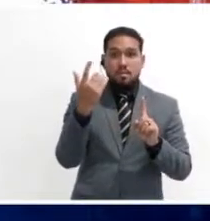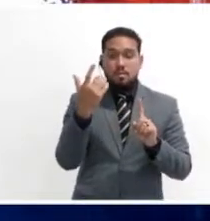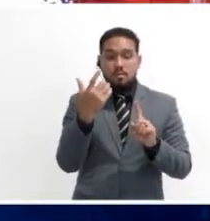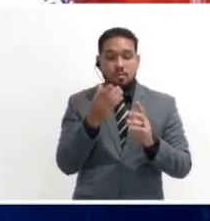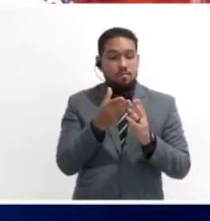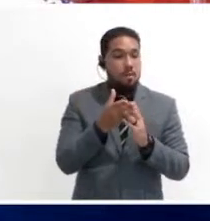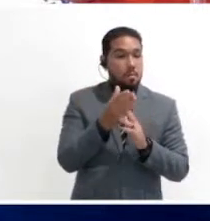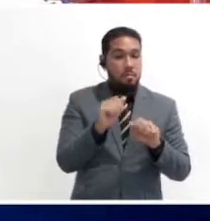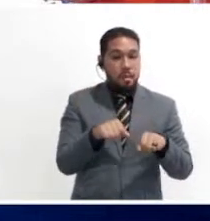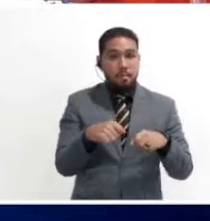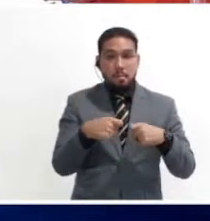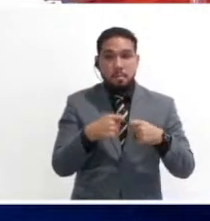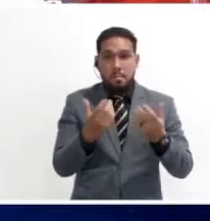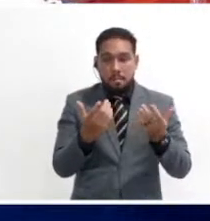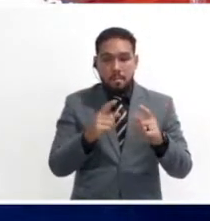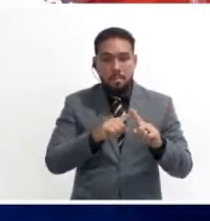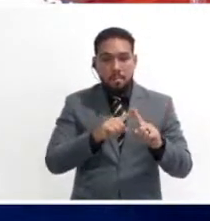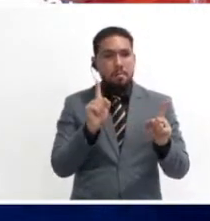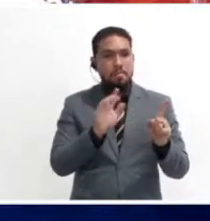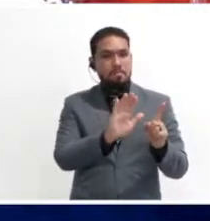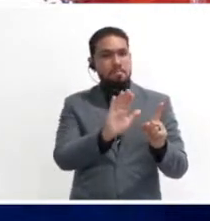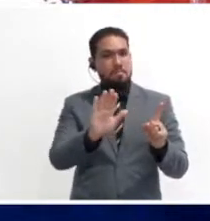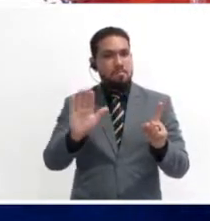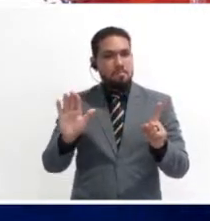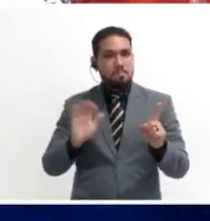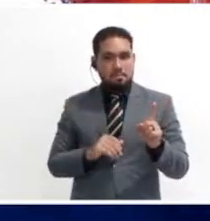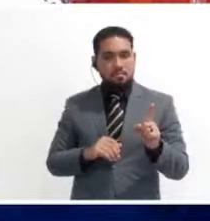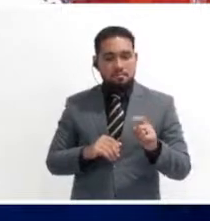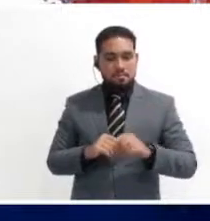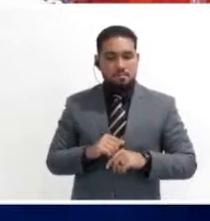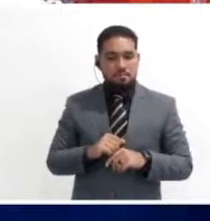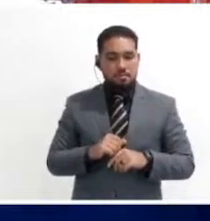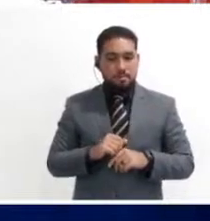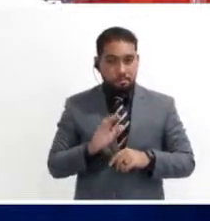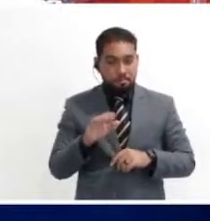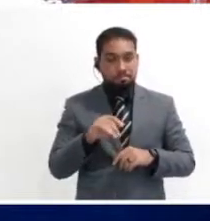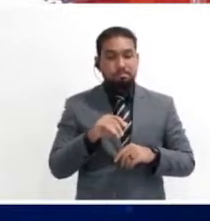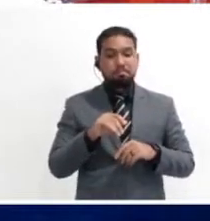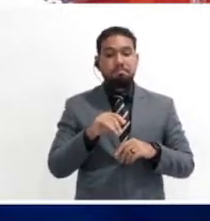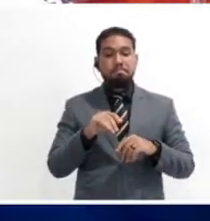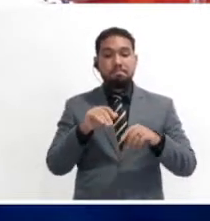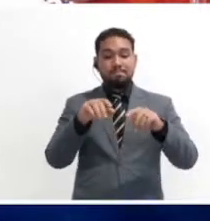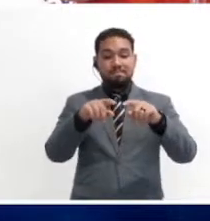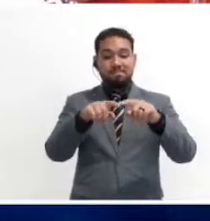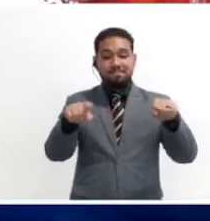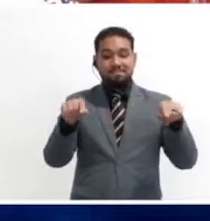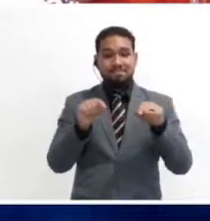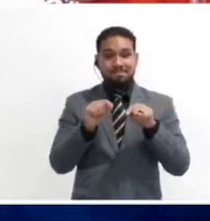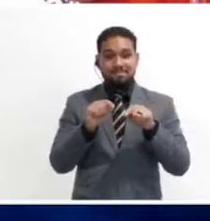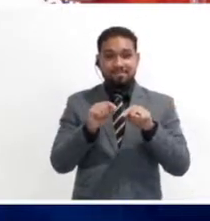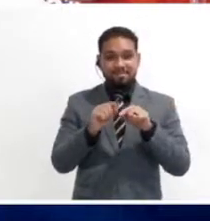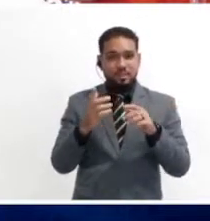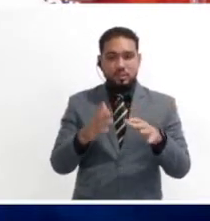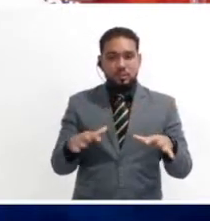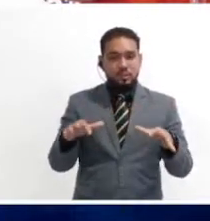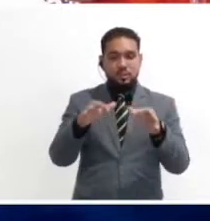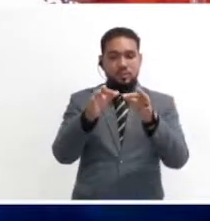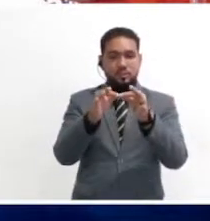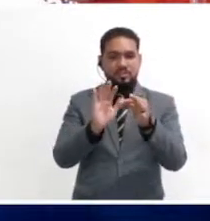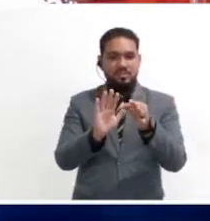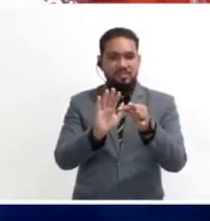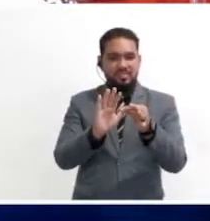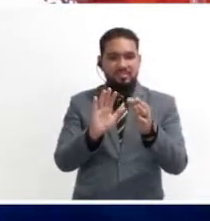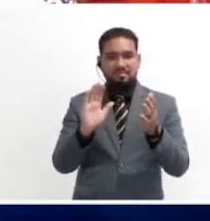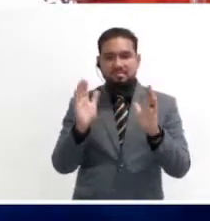So molding is this process where we take a material and we liquefy it